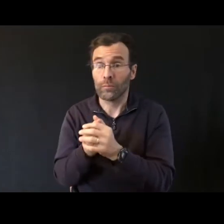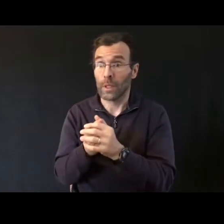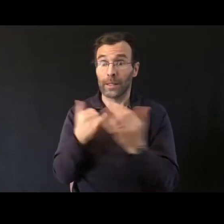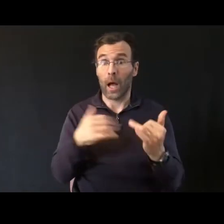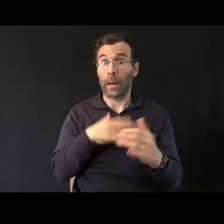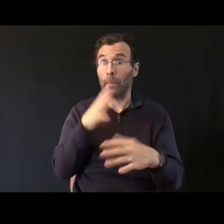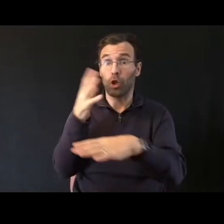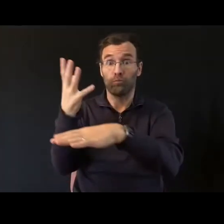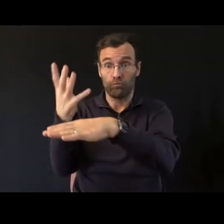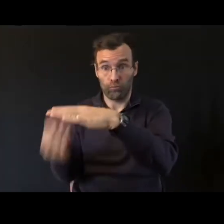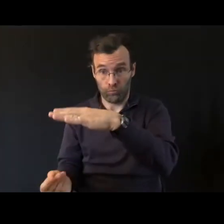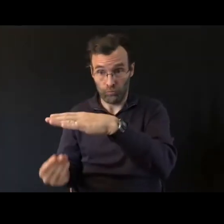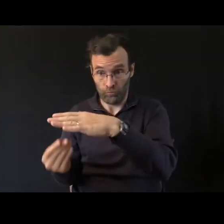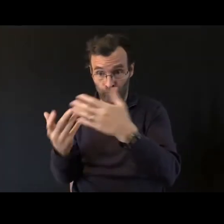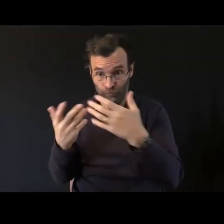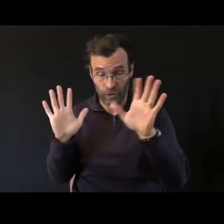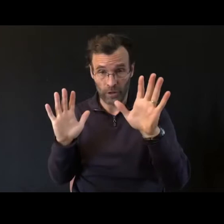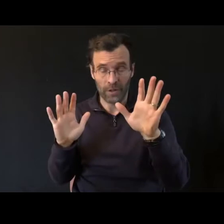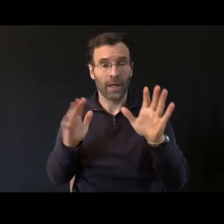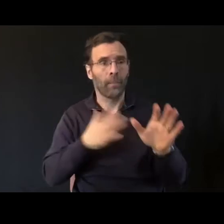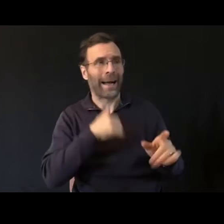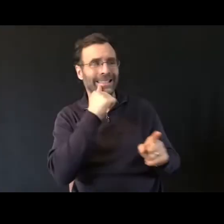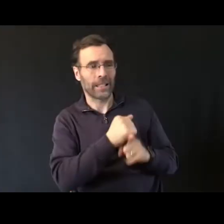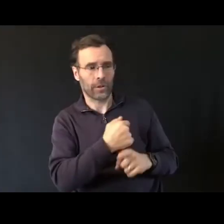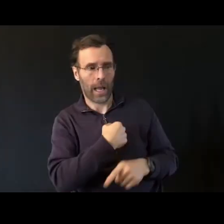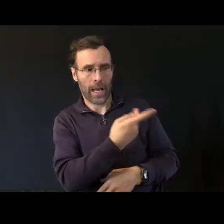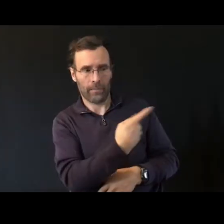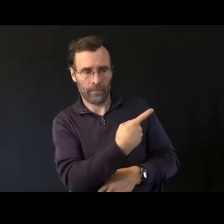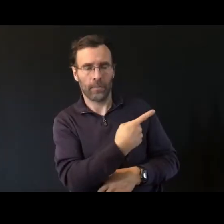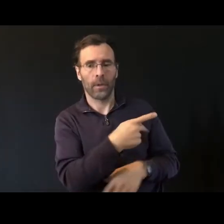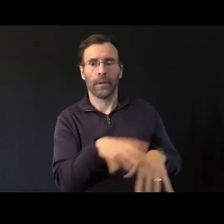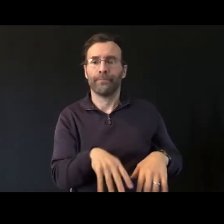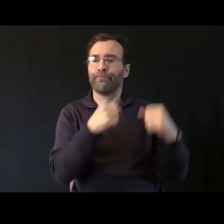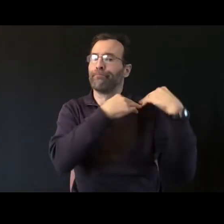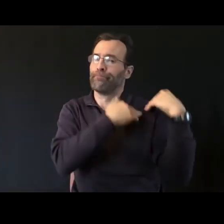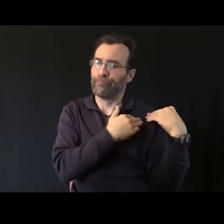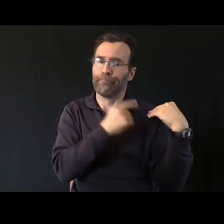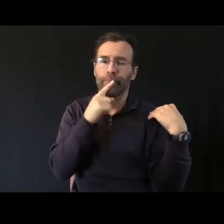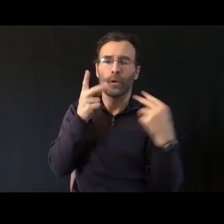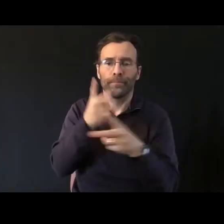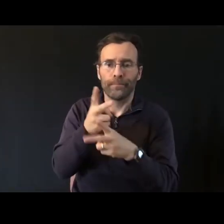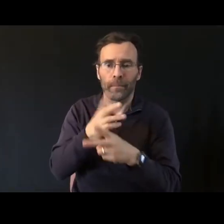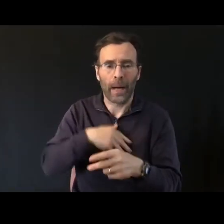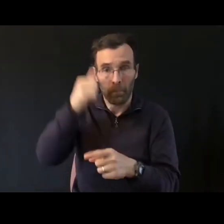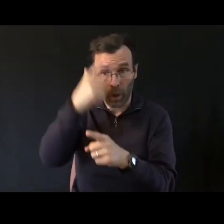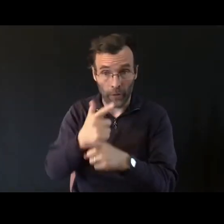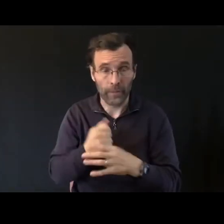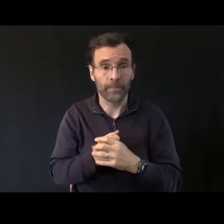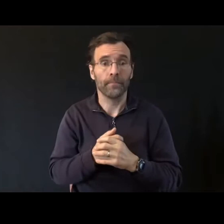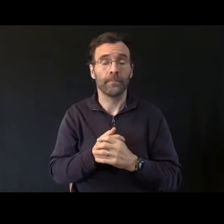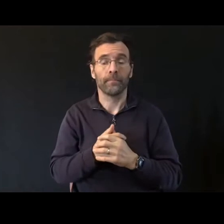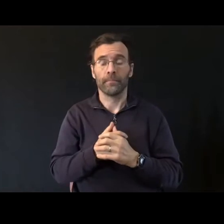gone, it's like, okay, then my sister and I kind of take on that role. And then